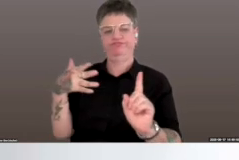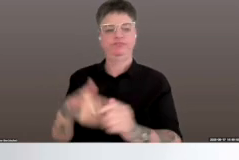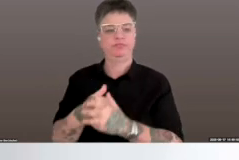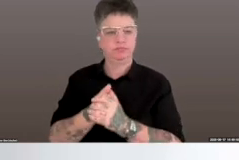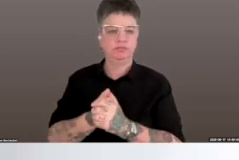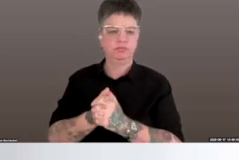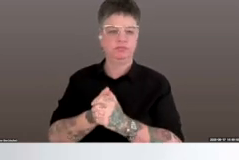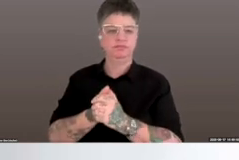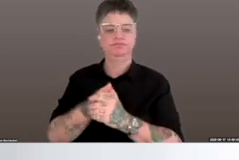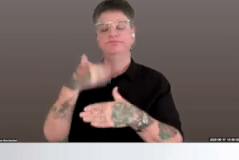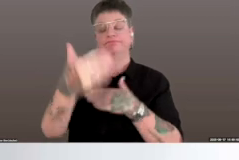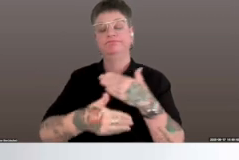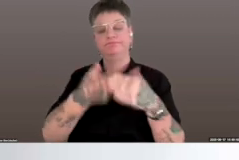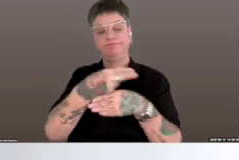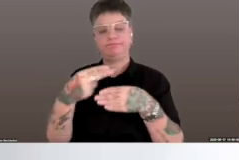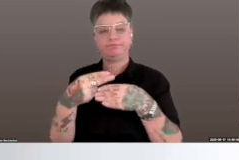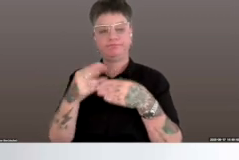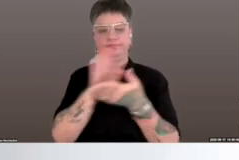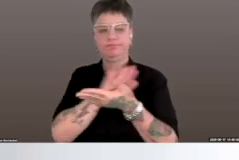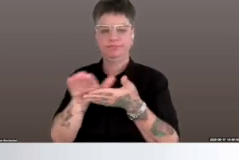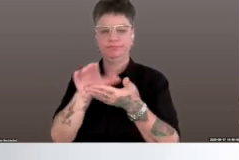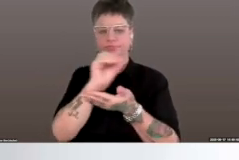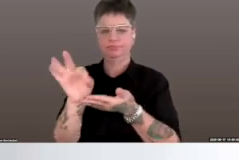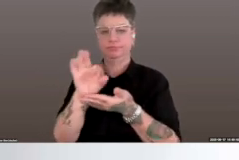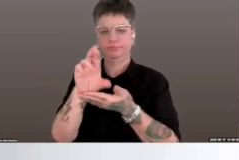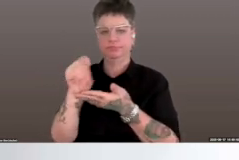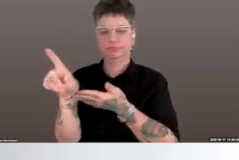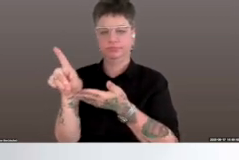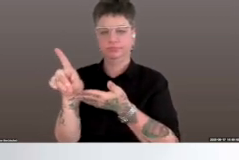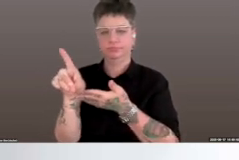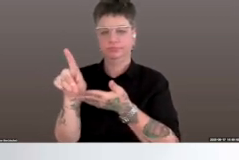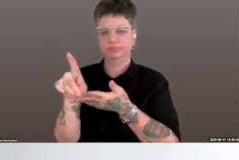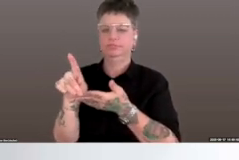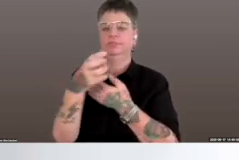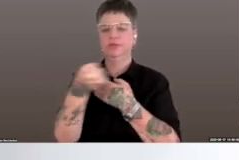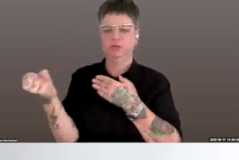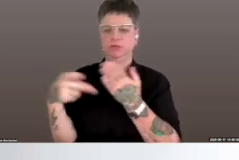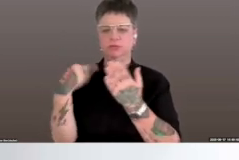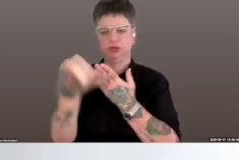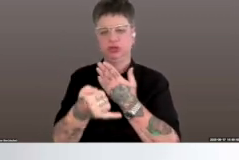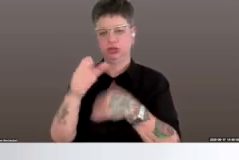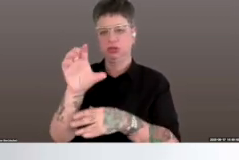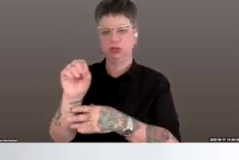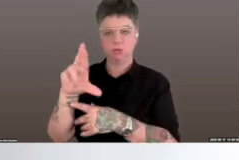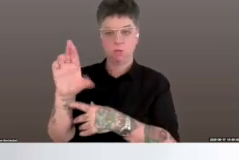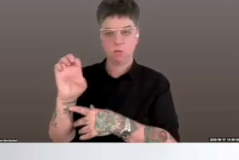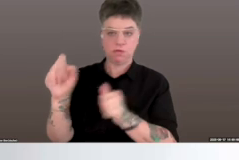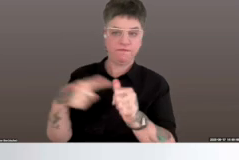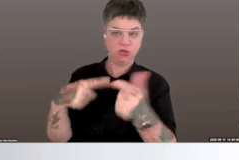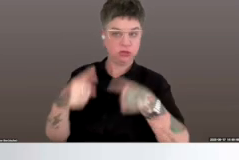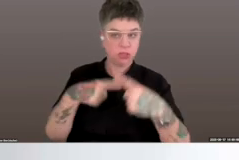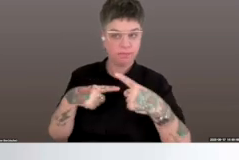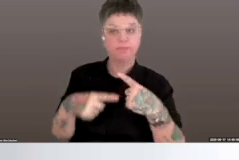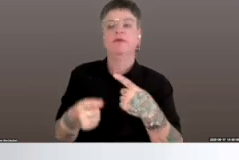The Clean Off-Road Equipment Voucher Incentive Project, CORE, is a first come, first served program designed